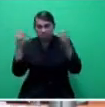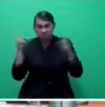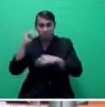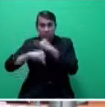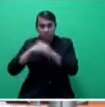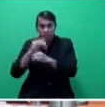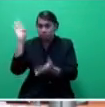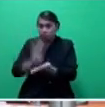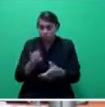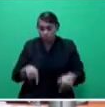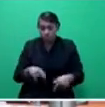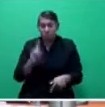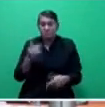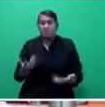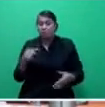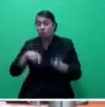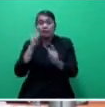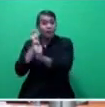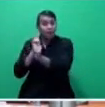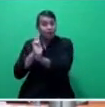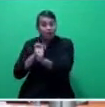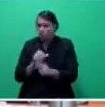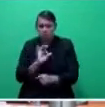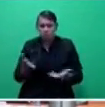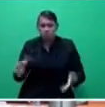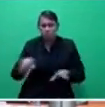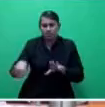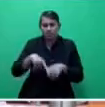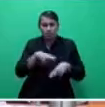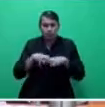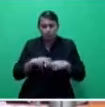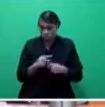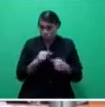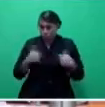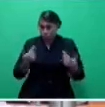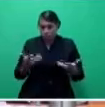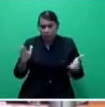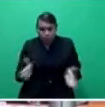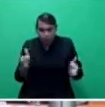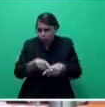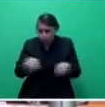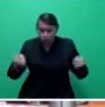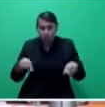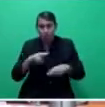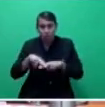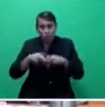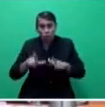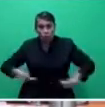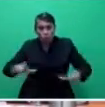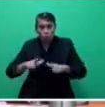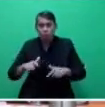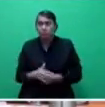now that, the other point that I also wanted to highlight, again, one of the former governors of the Reserve Bank has now become a